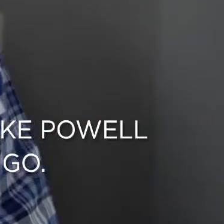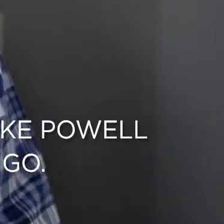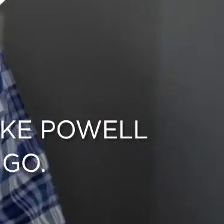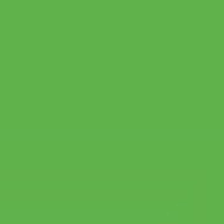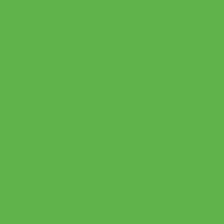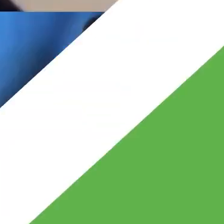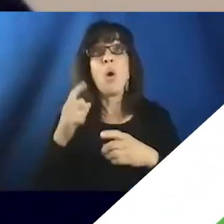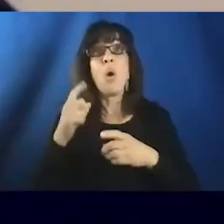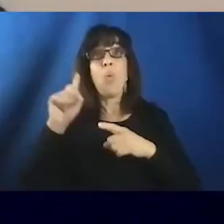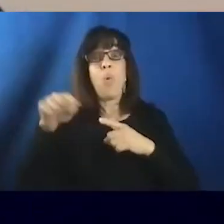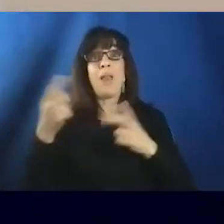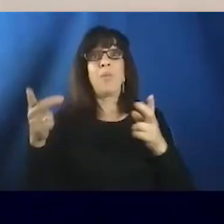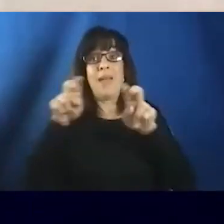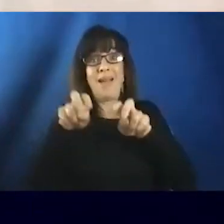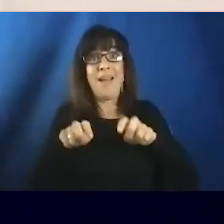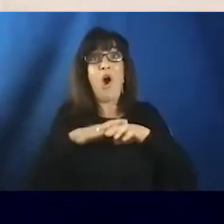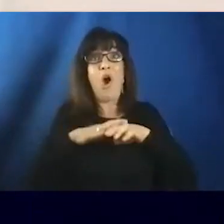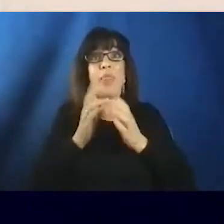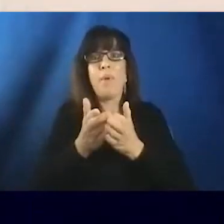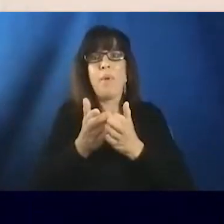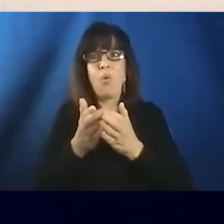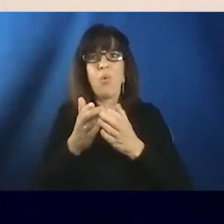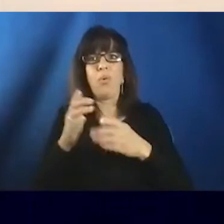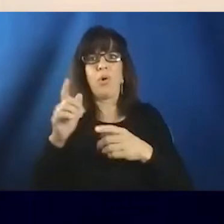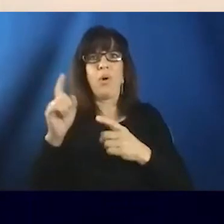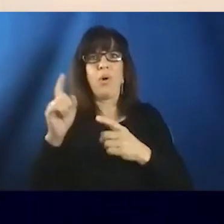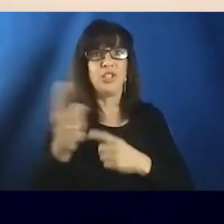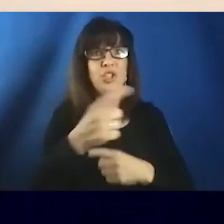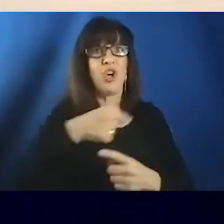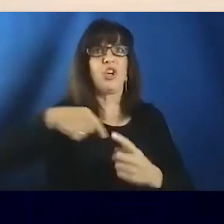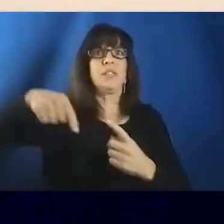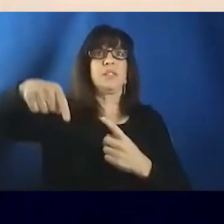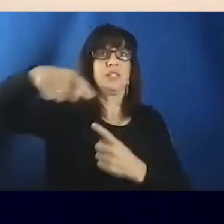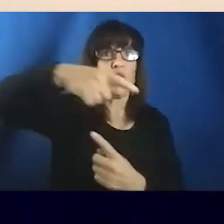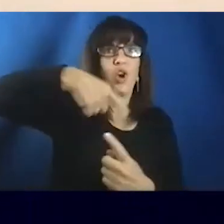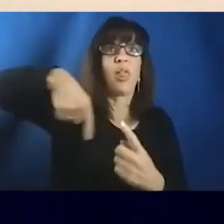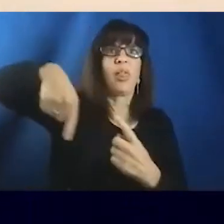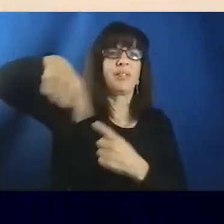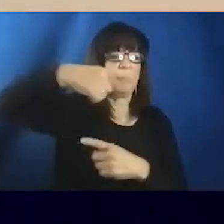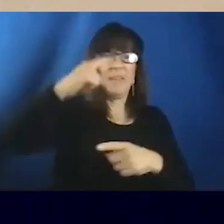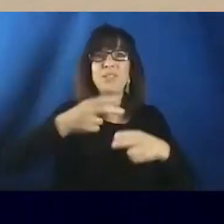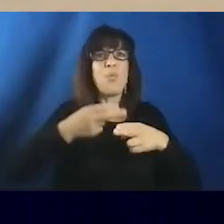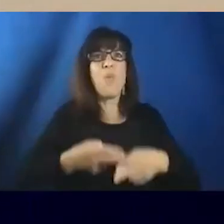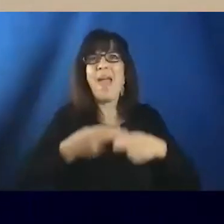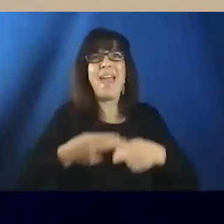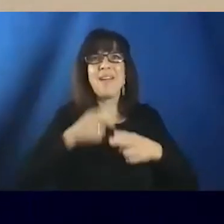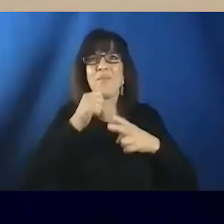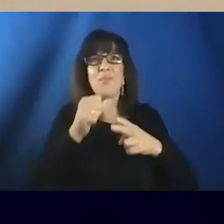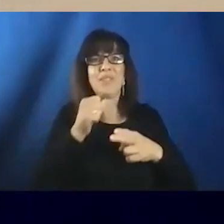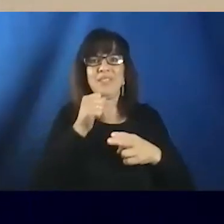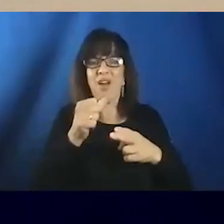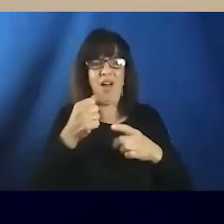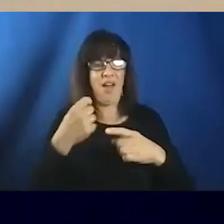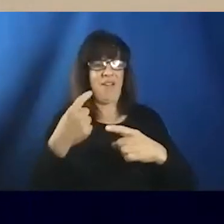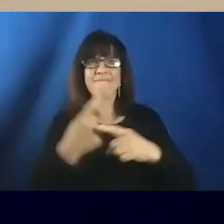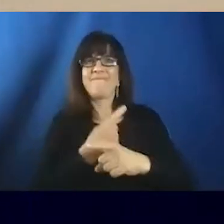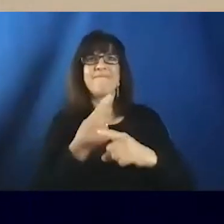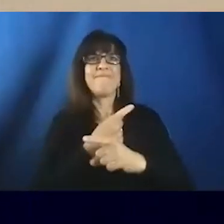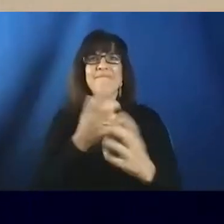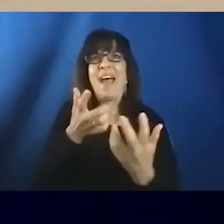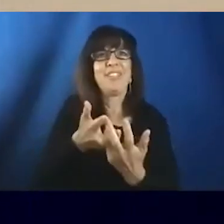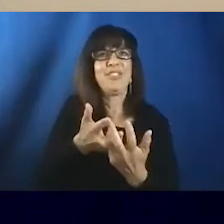get-go. So yeah, when we first got on the boat, we just kept going in circles because our weight wasn't